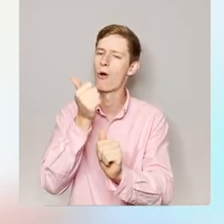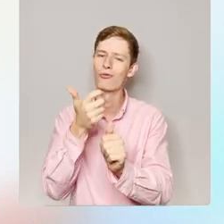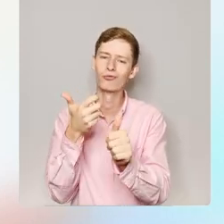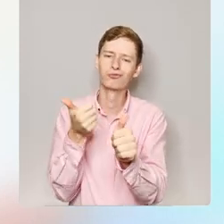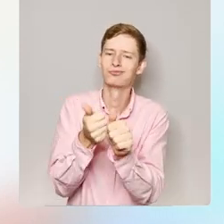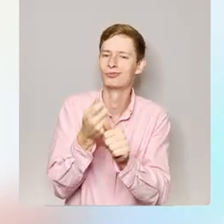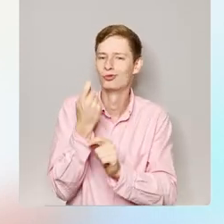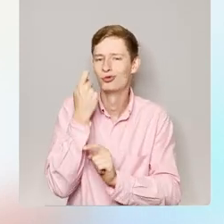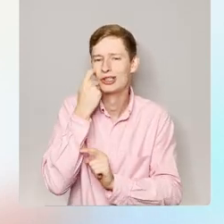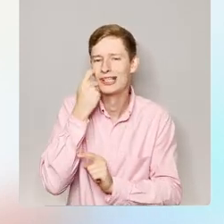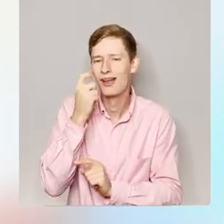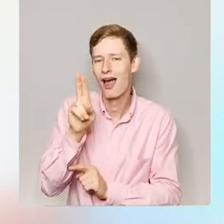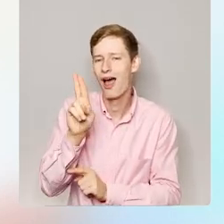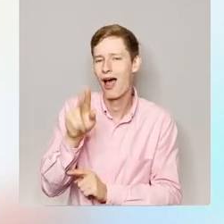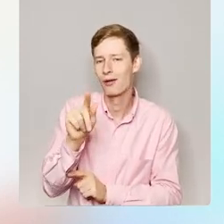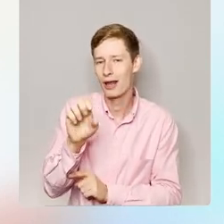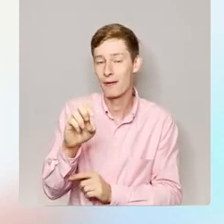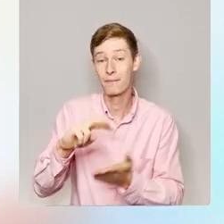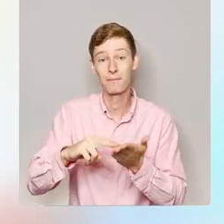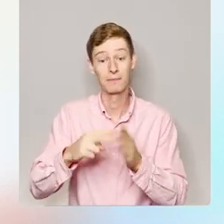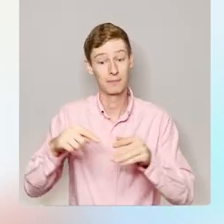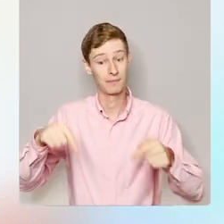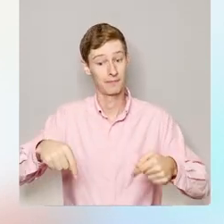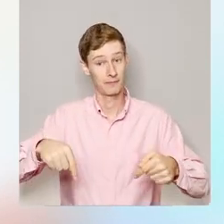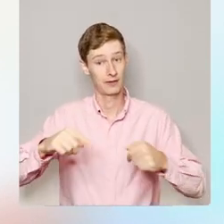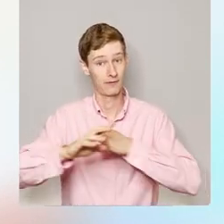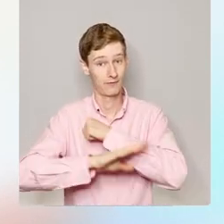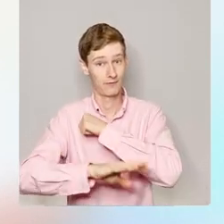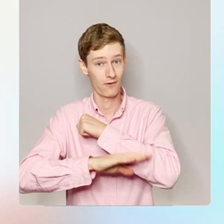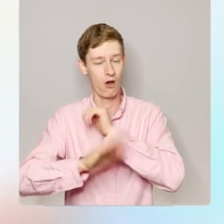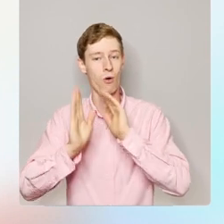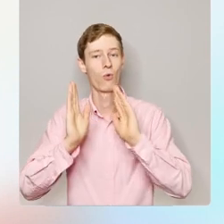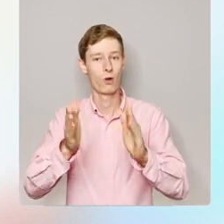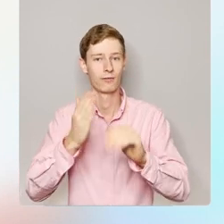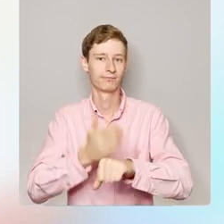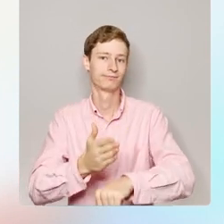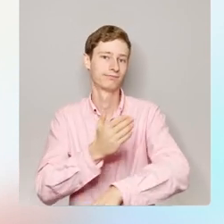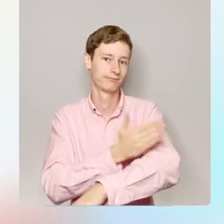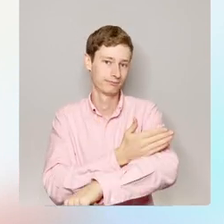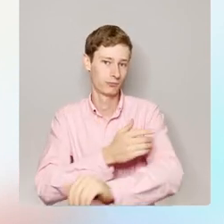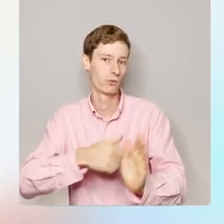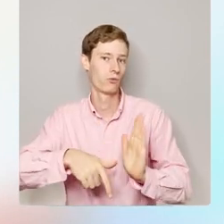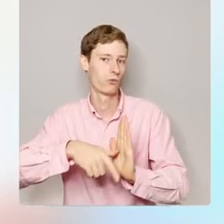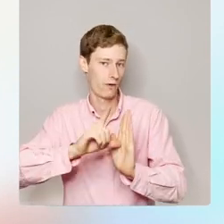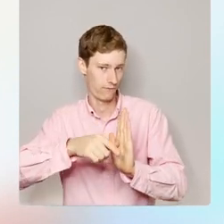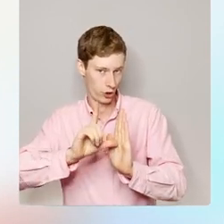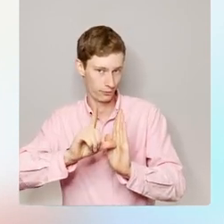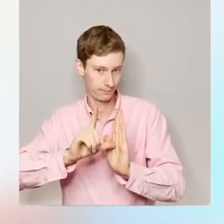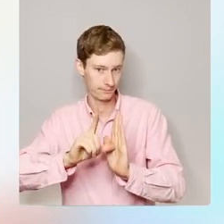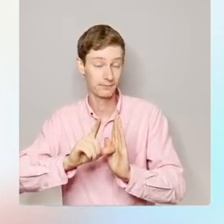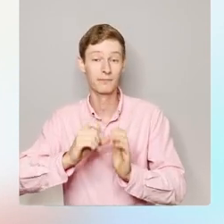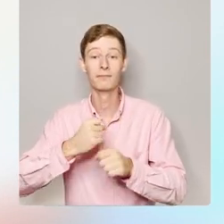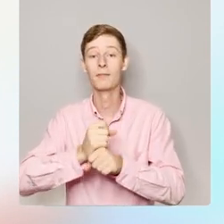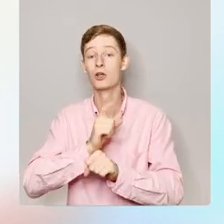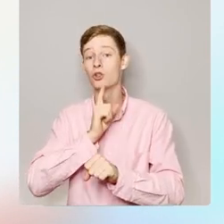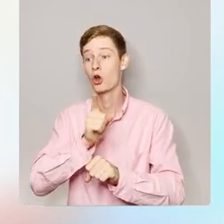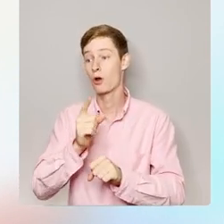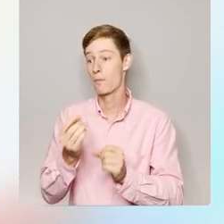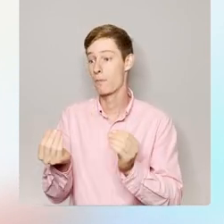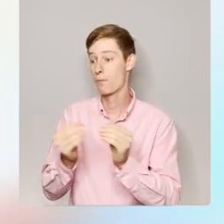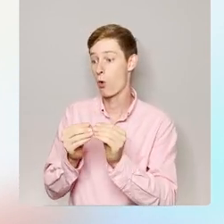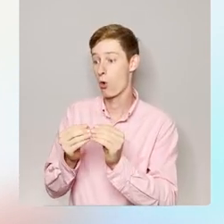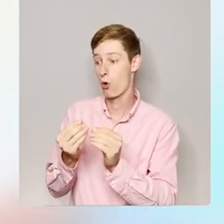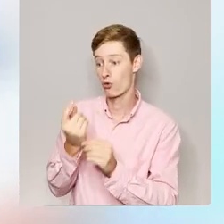your app. So this fall, we'll be making improvements to reviews and updates, ensuring that recent reviews are